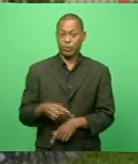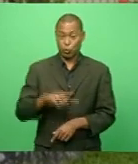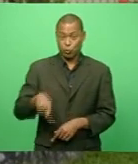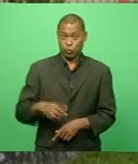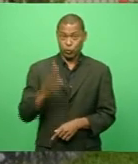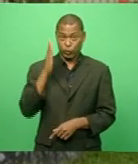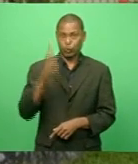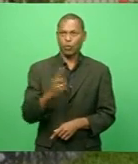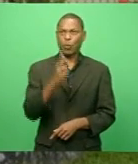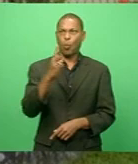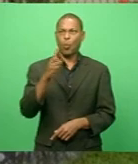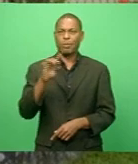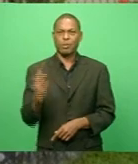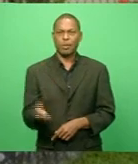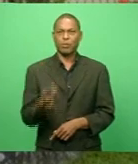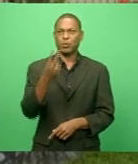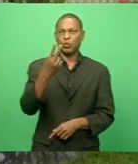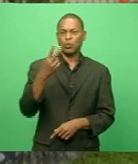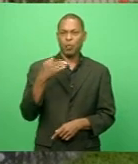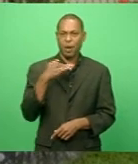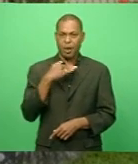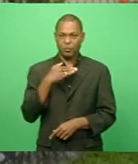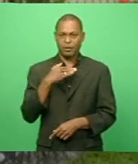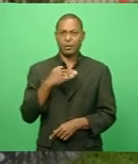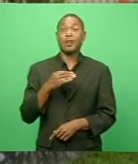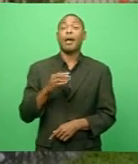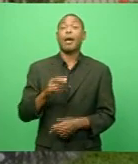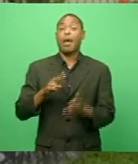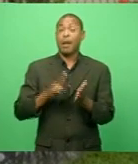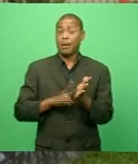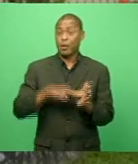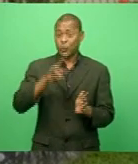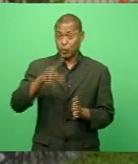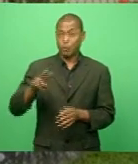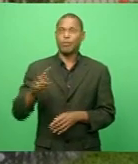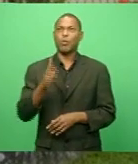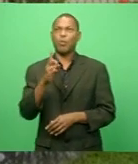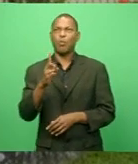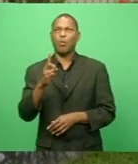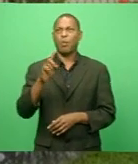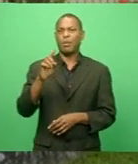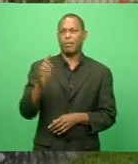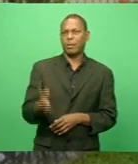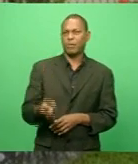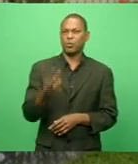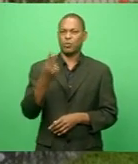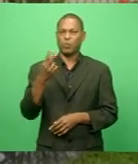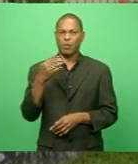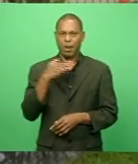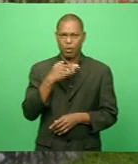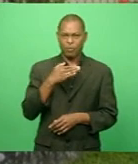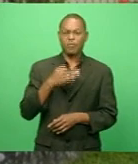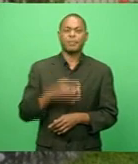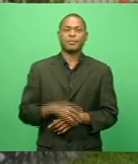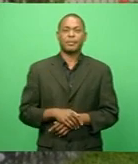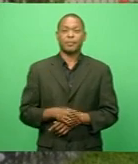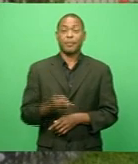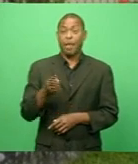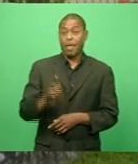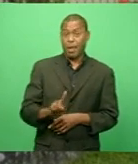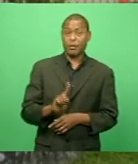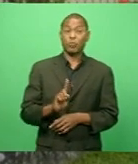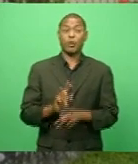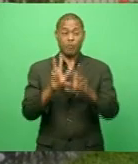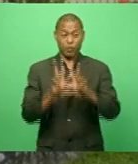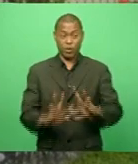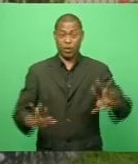recorded 1,280 cases, while Nosori schools recorded 1,260 cases, followed by the Kondrove schools